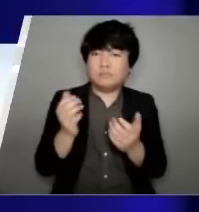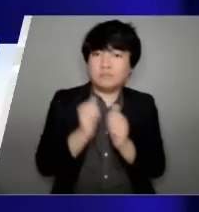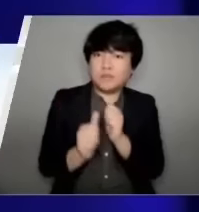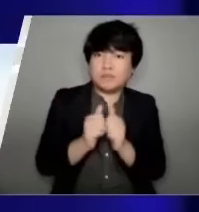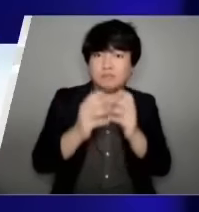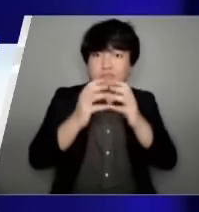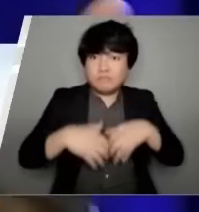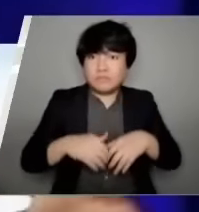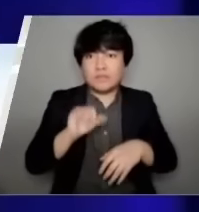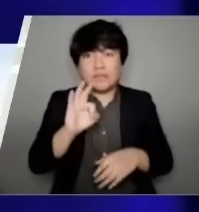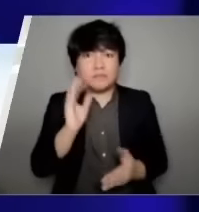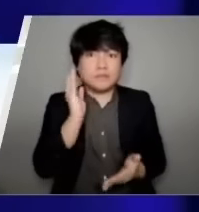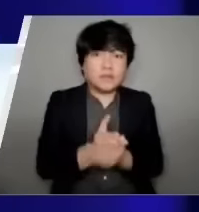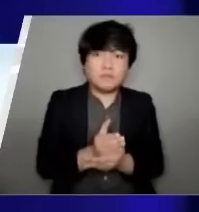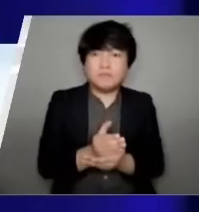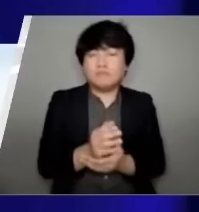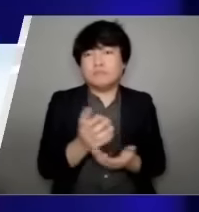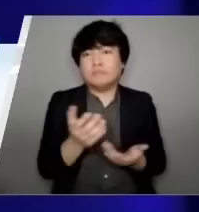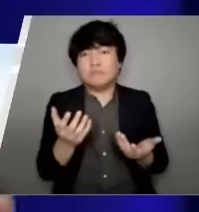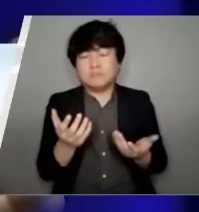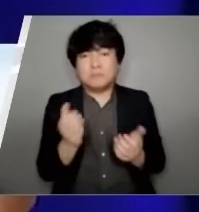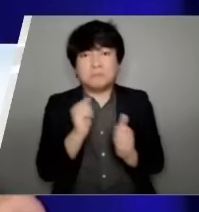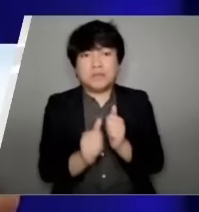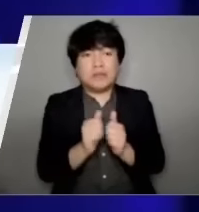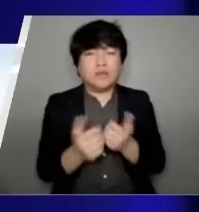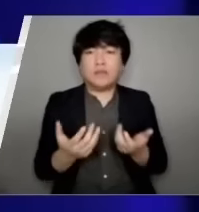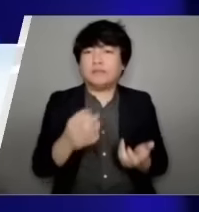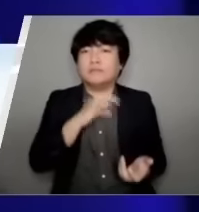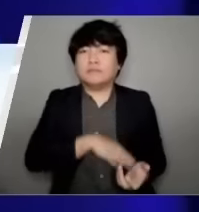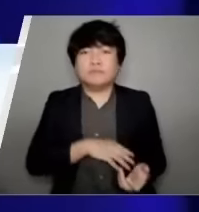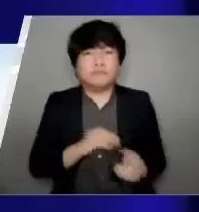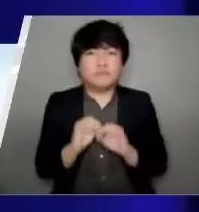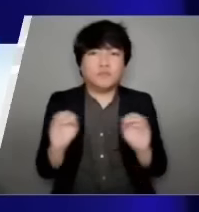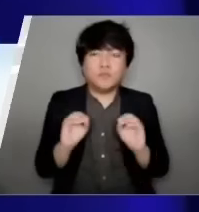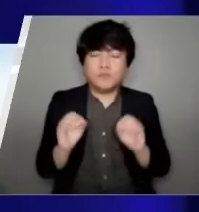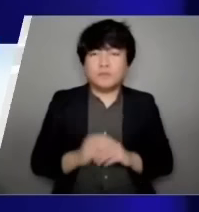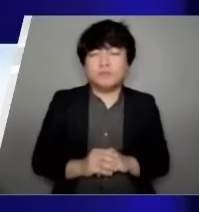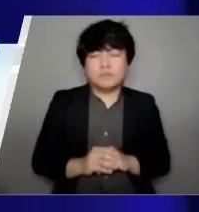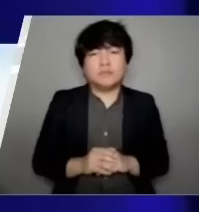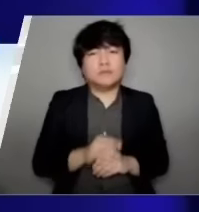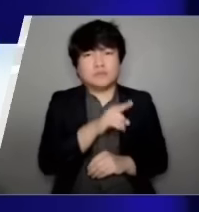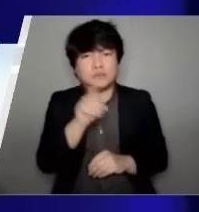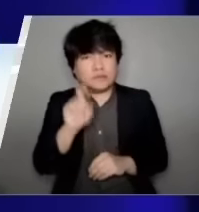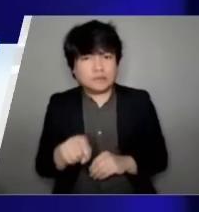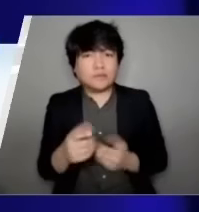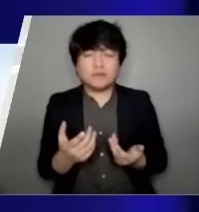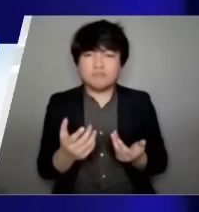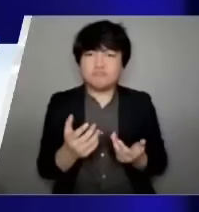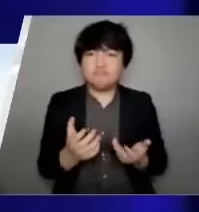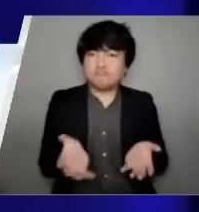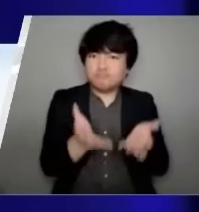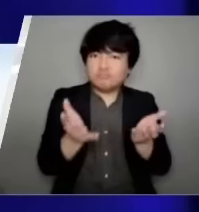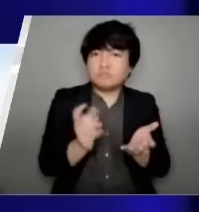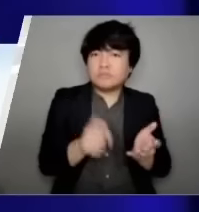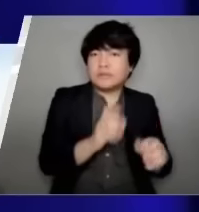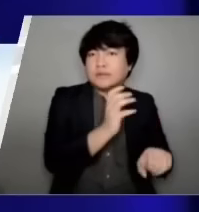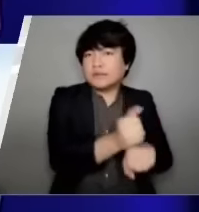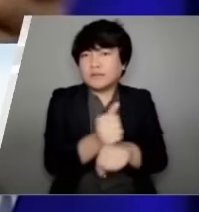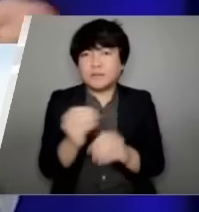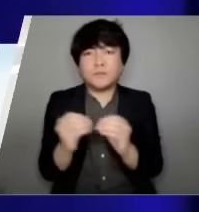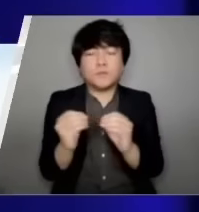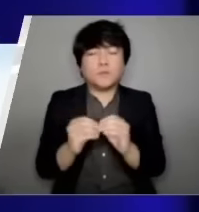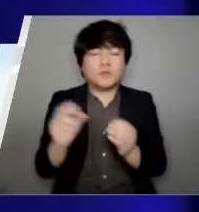expand the businesses, then we generate more revenues from from income taxes, corporate